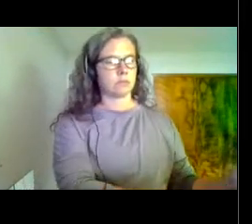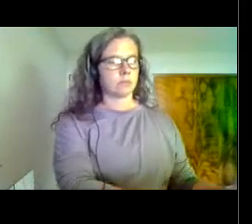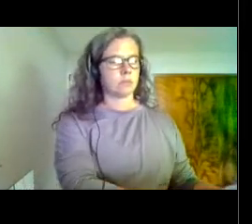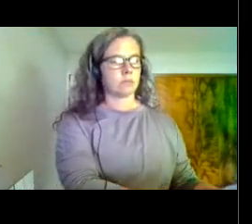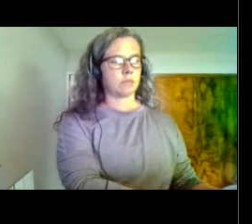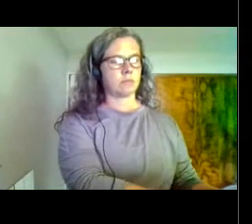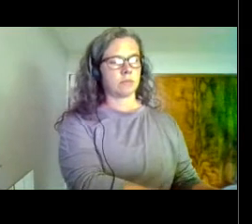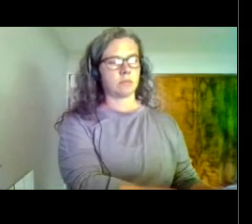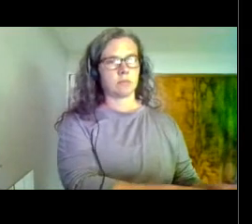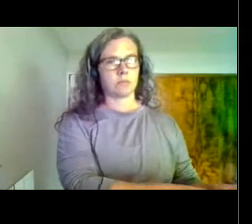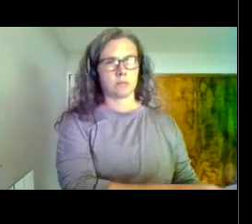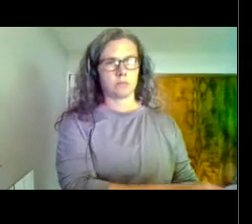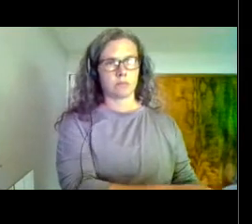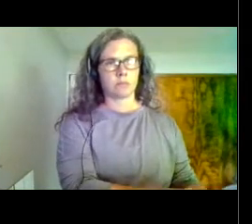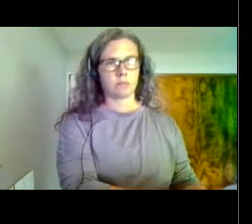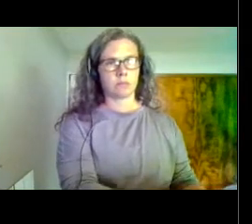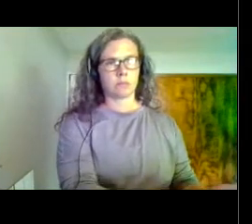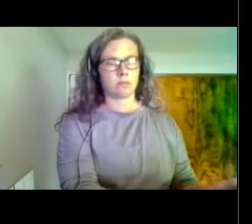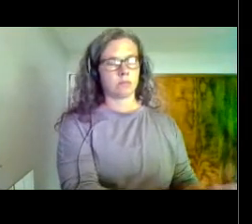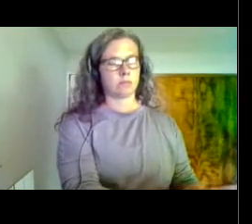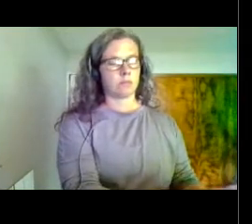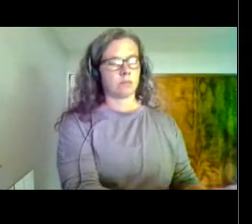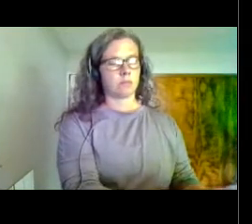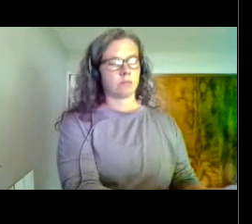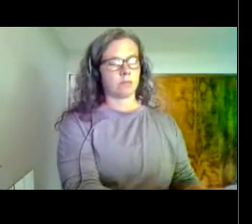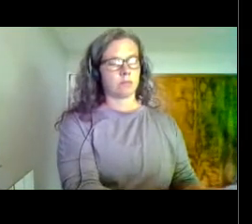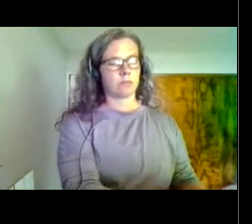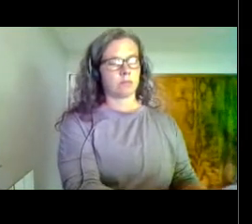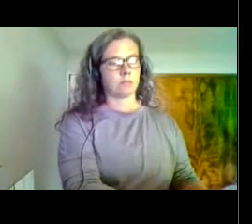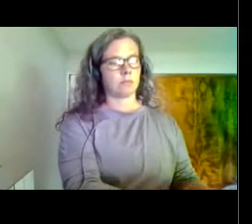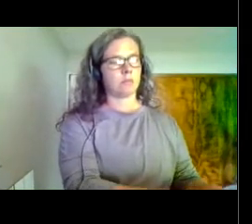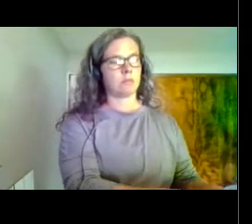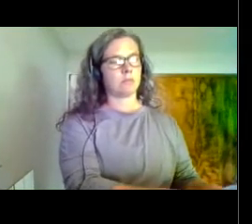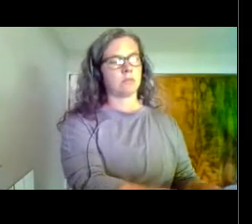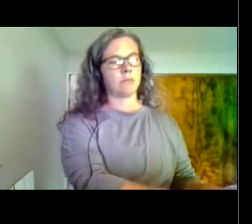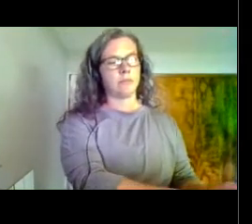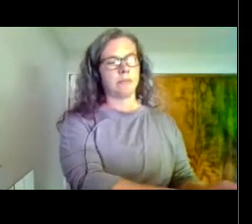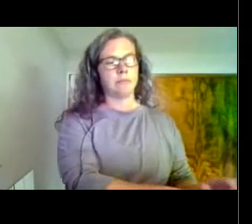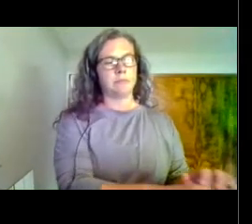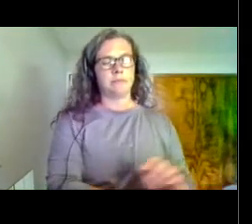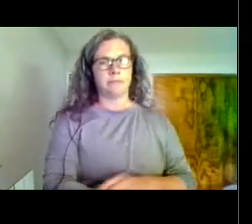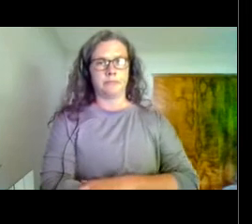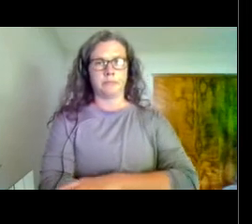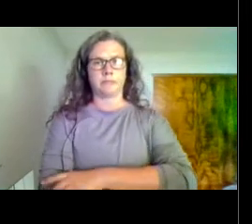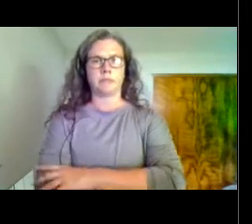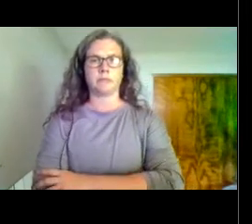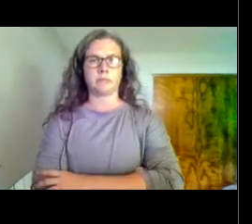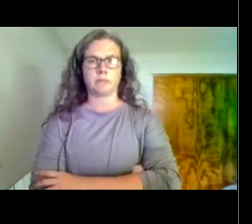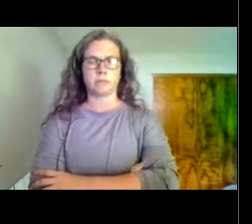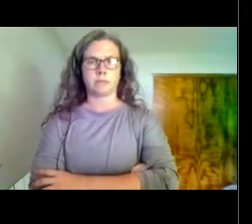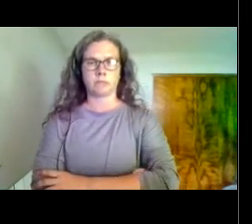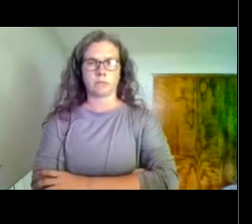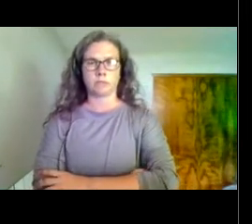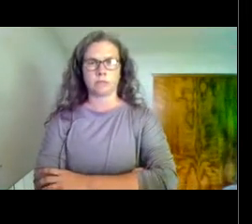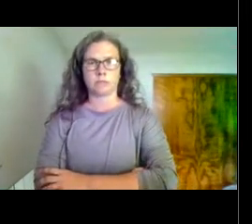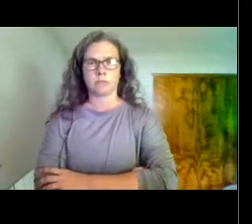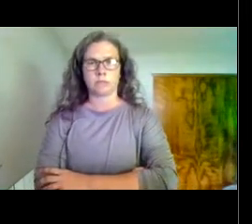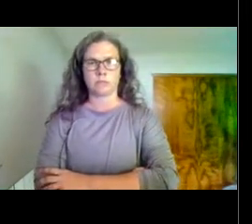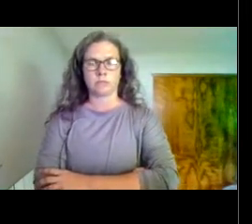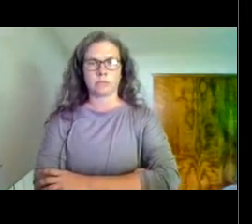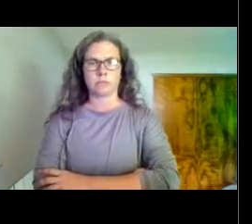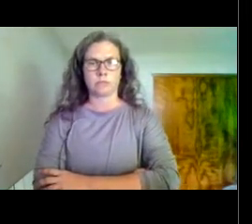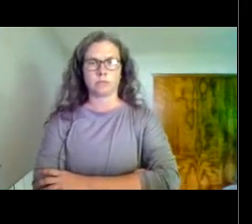consists of oats, which is kind of your annual cover crop. You got some annual ryegrass as well, but this predominantly consists of cool